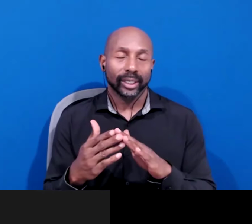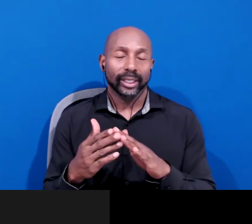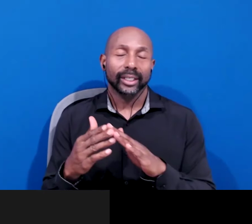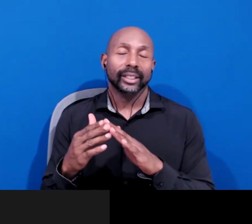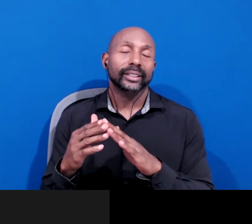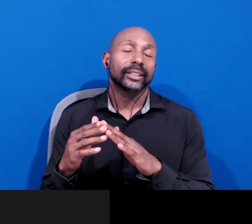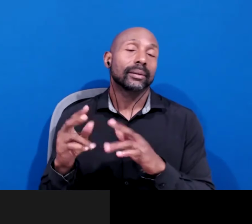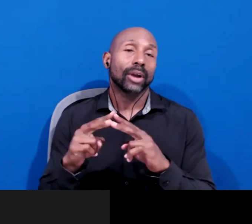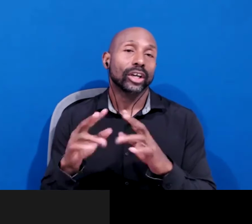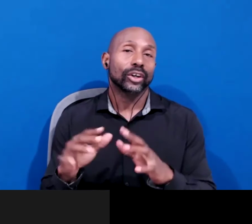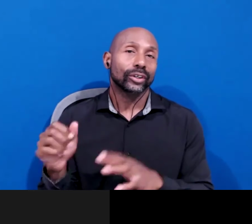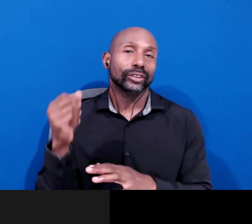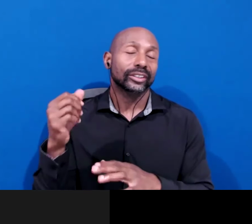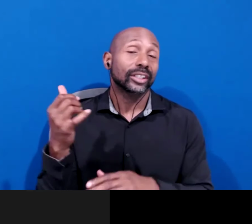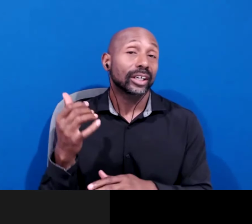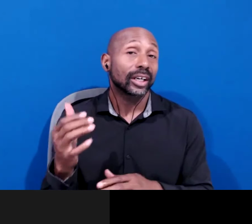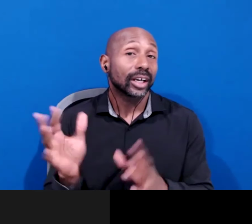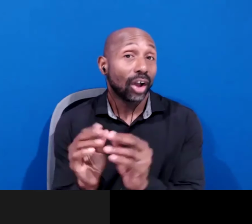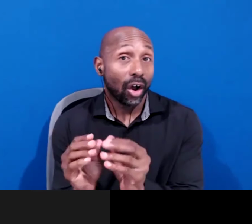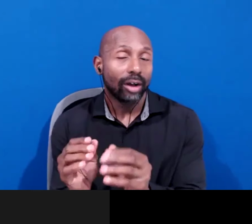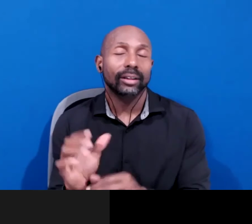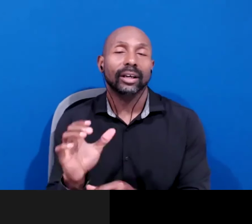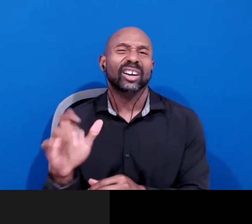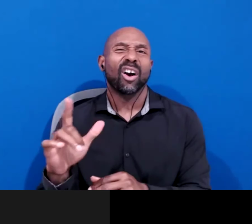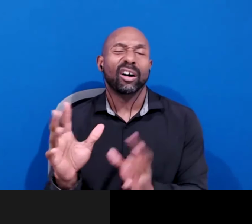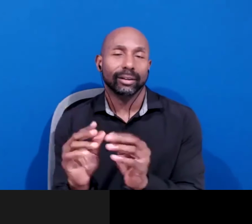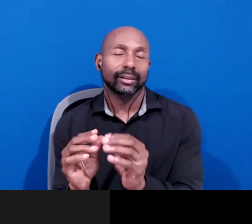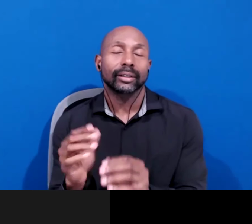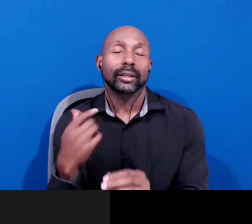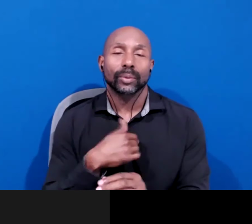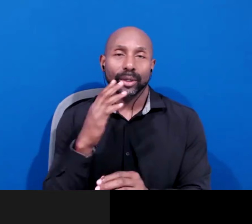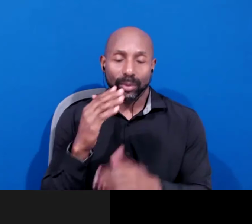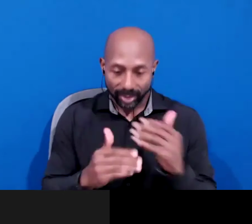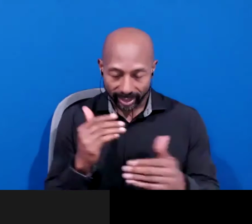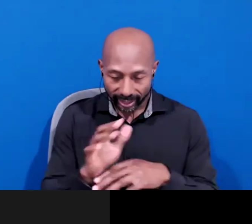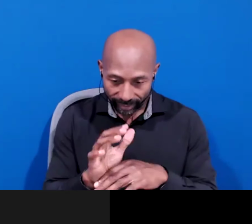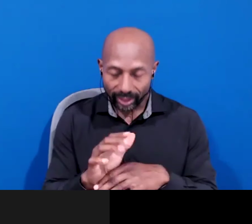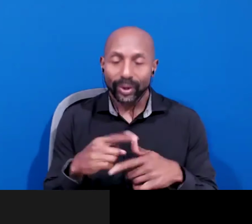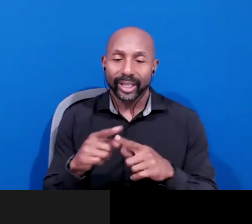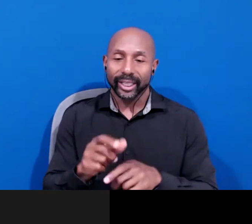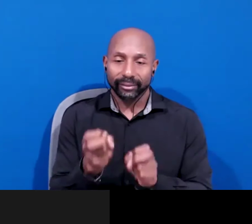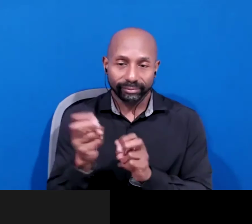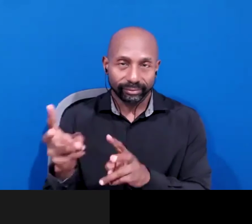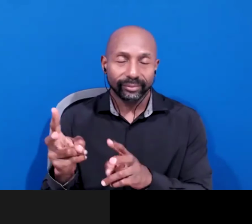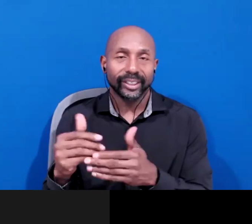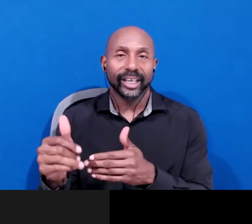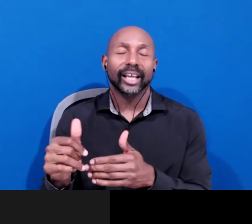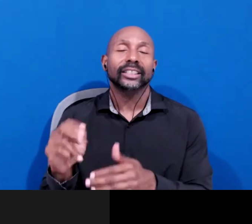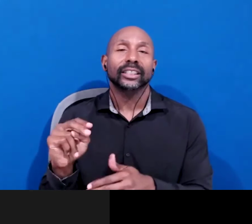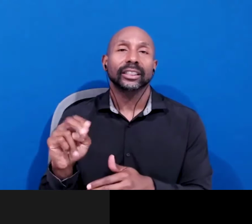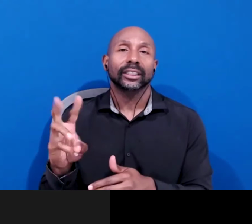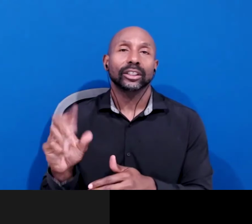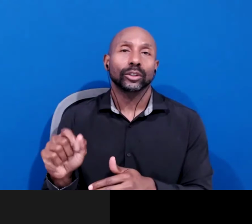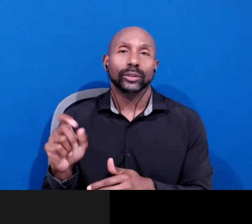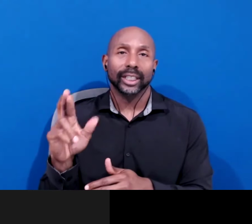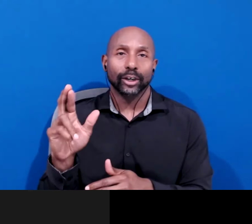will, process the video, send it out in the next newsletter. Again, if you have any questions, feel free to reach